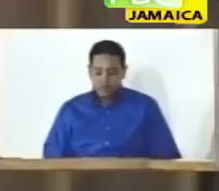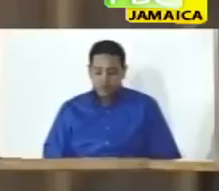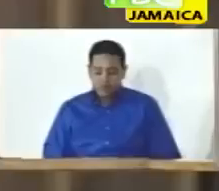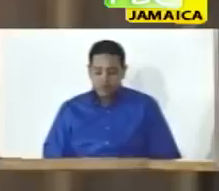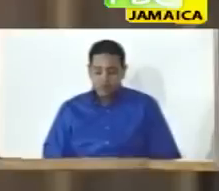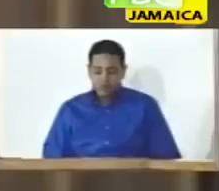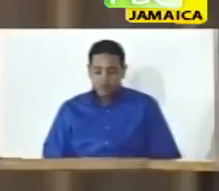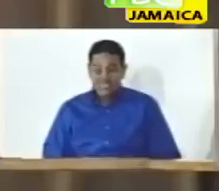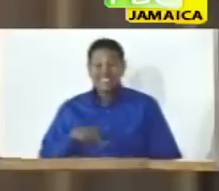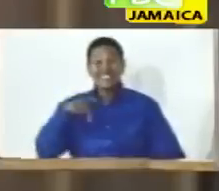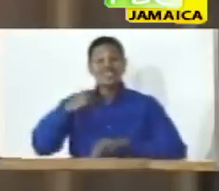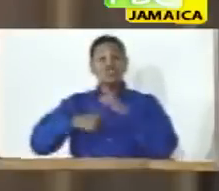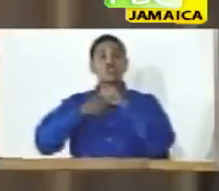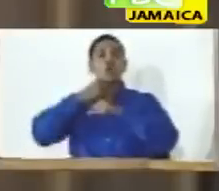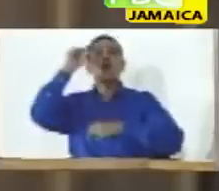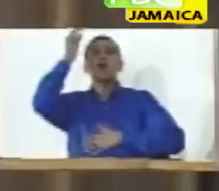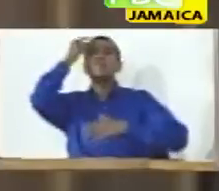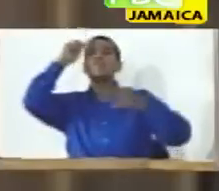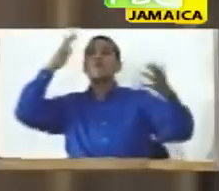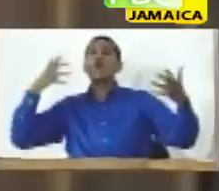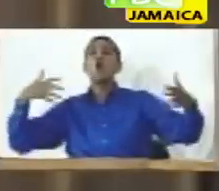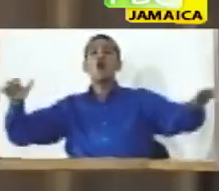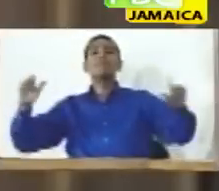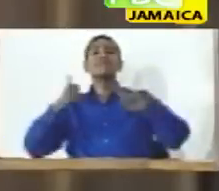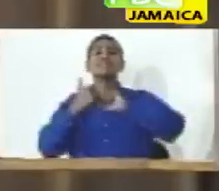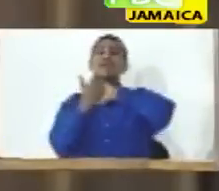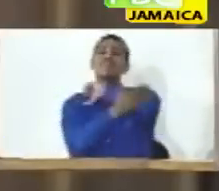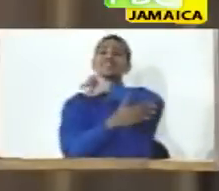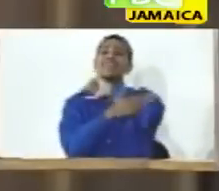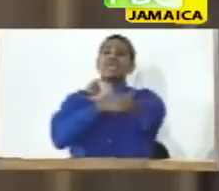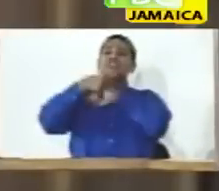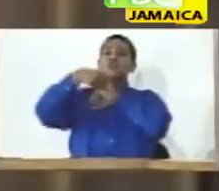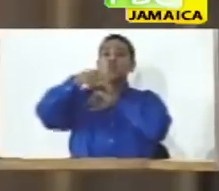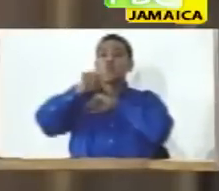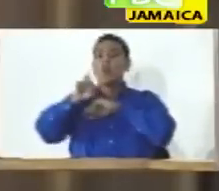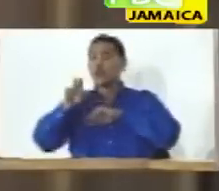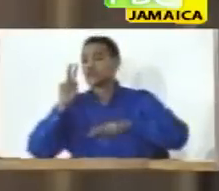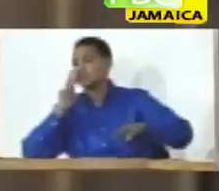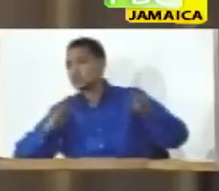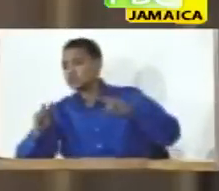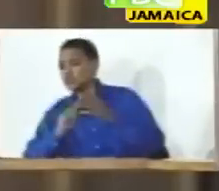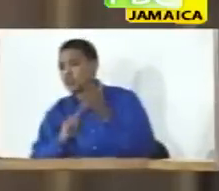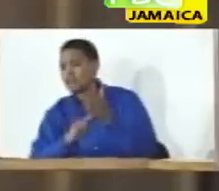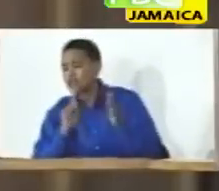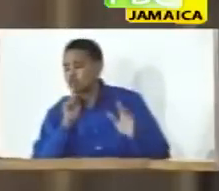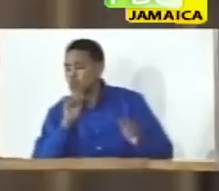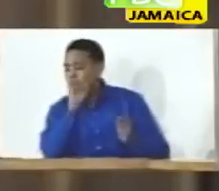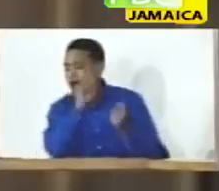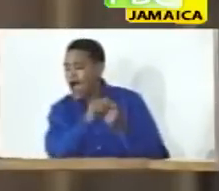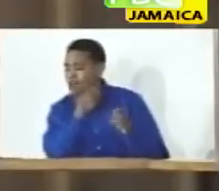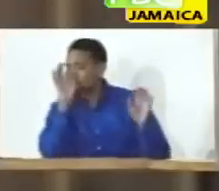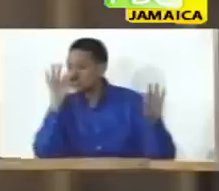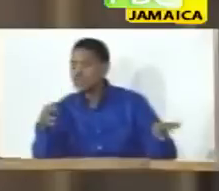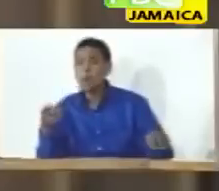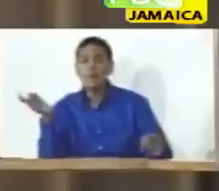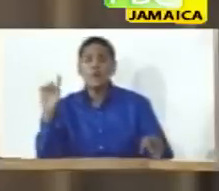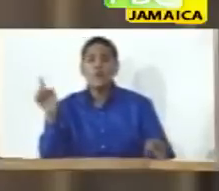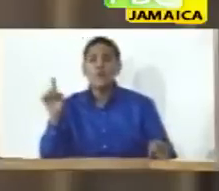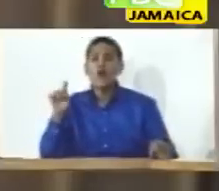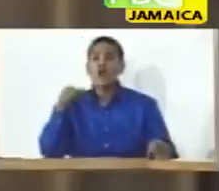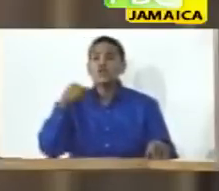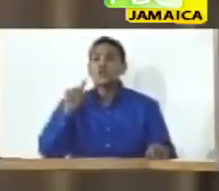This year, the government will complete the National Squatter Survey to accurately determine the extent of squatting in the